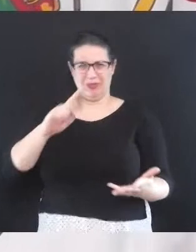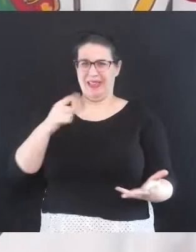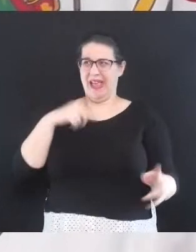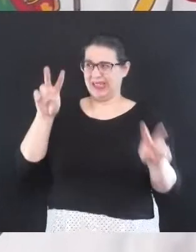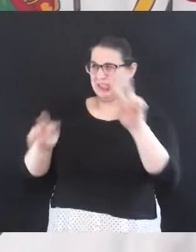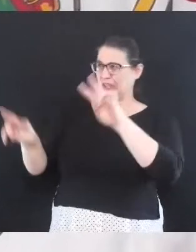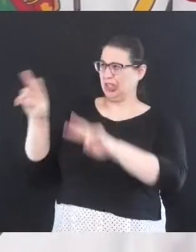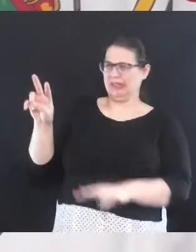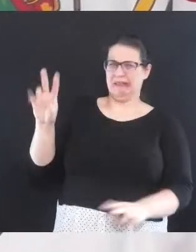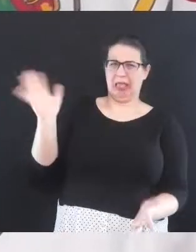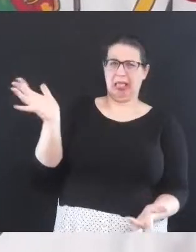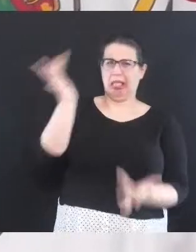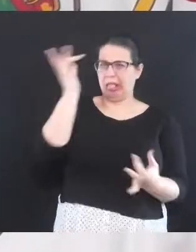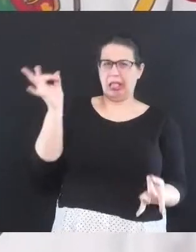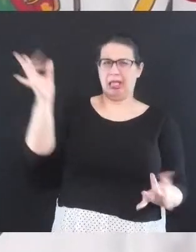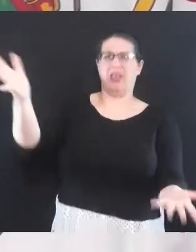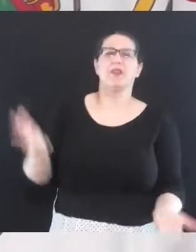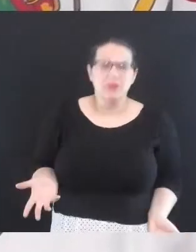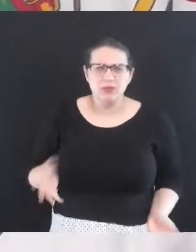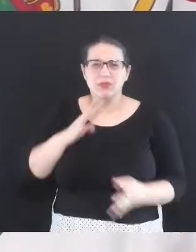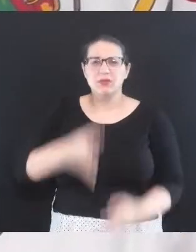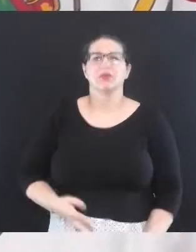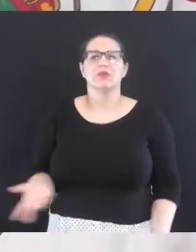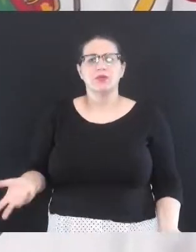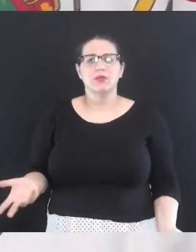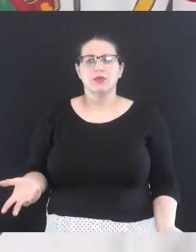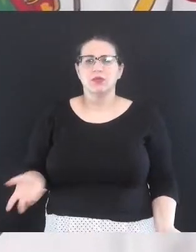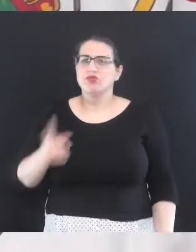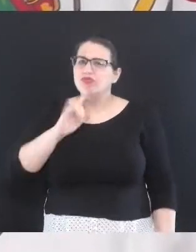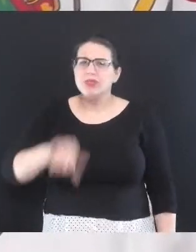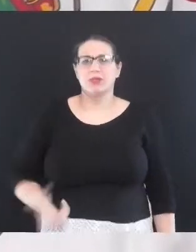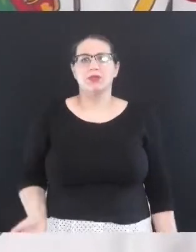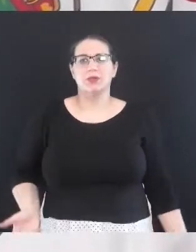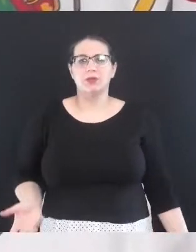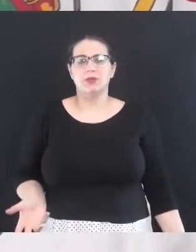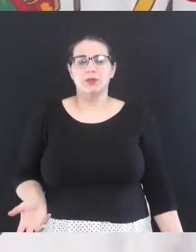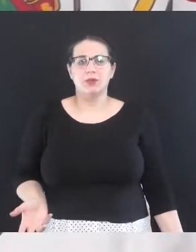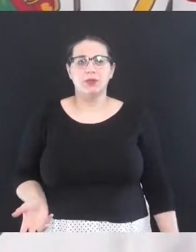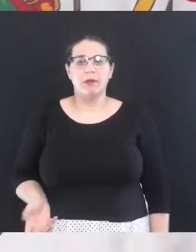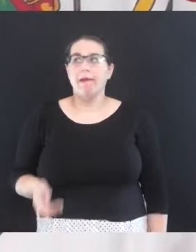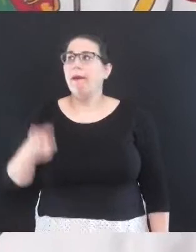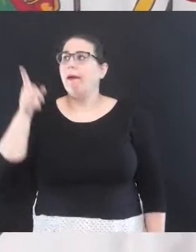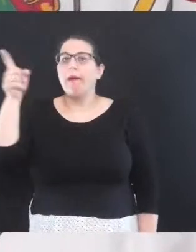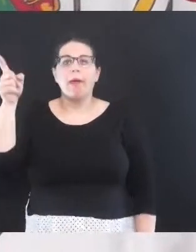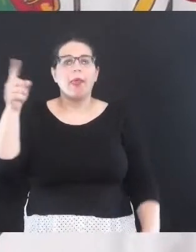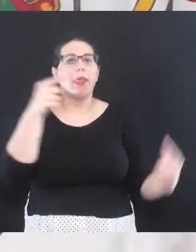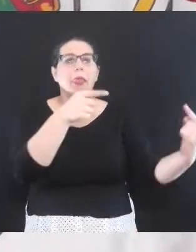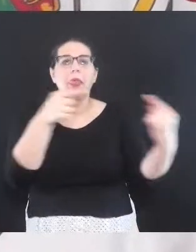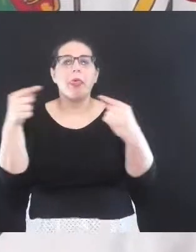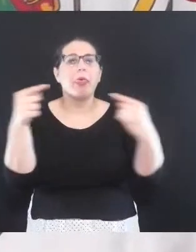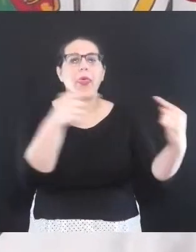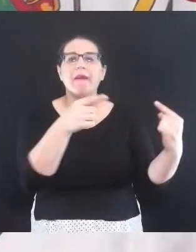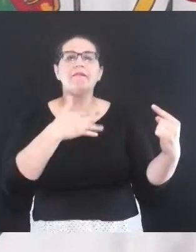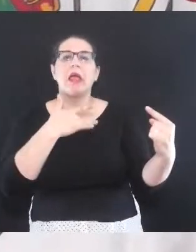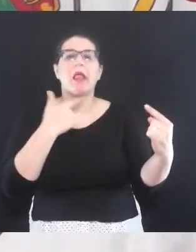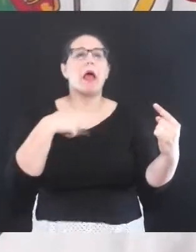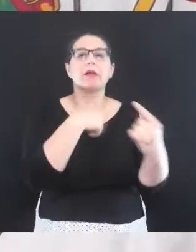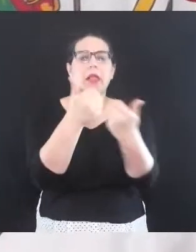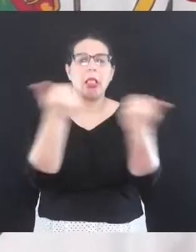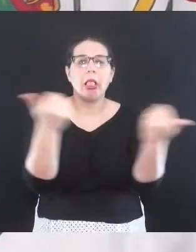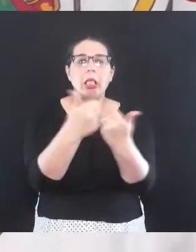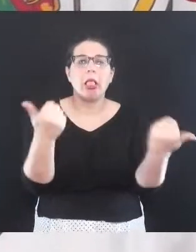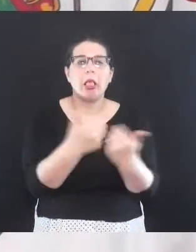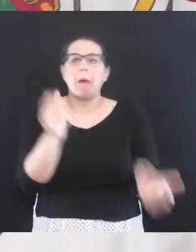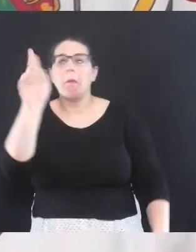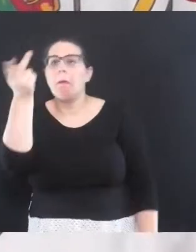sick. That's all there is to it. You know, all they do is divide us And absolutely, it's just